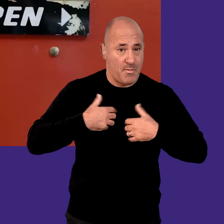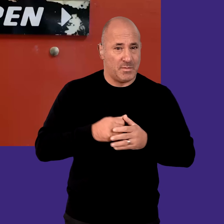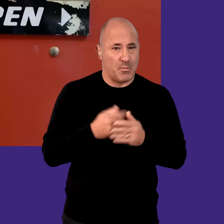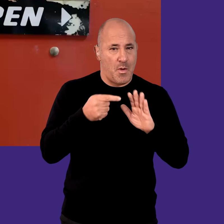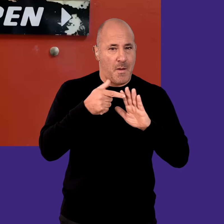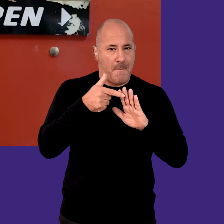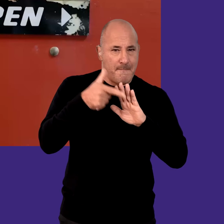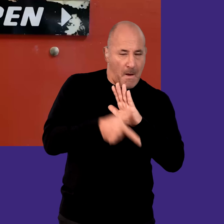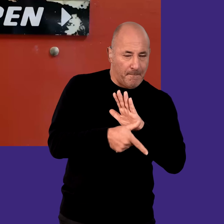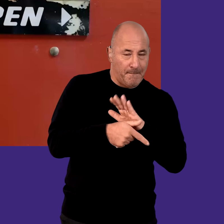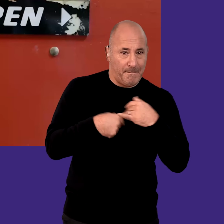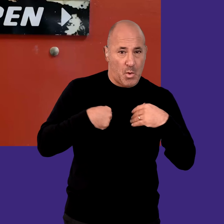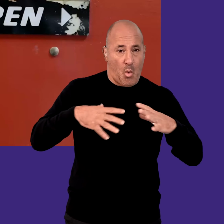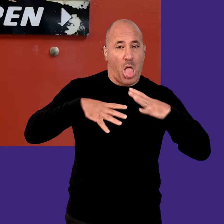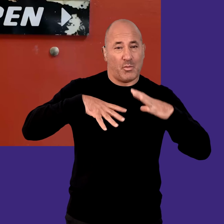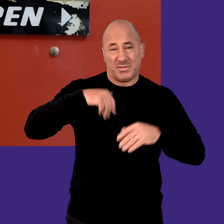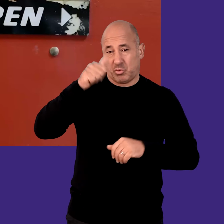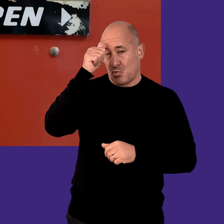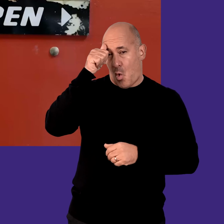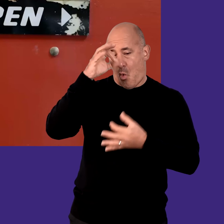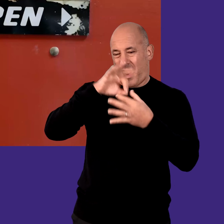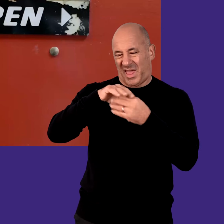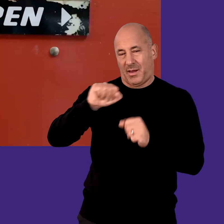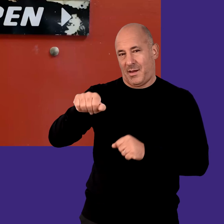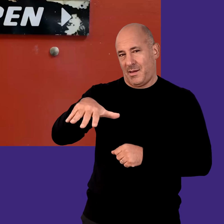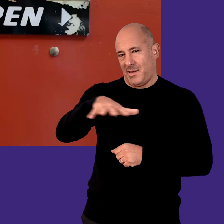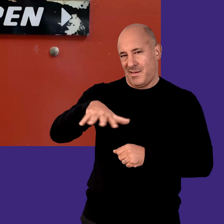What I'm keen to do today is talk to you